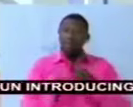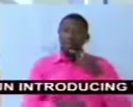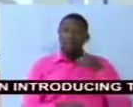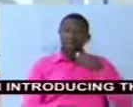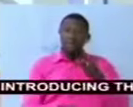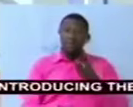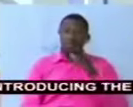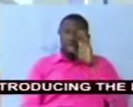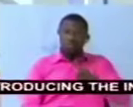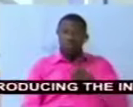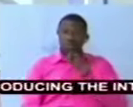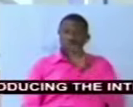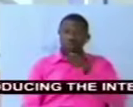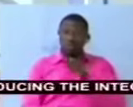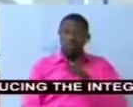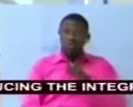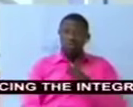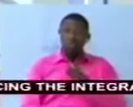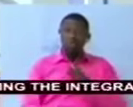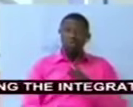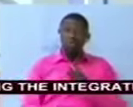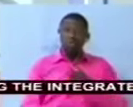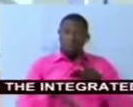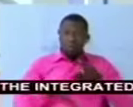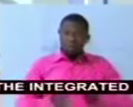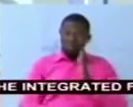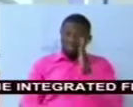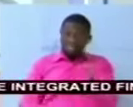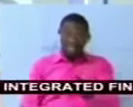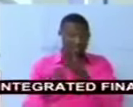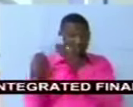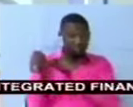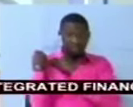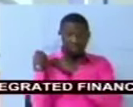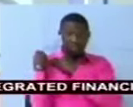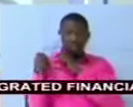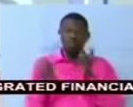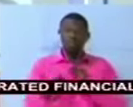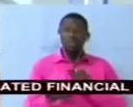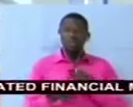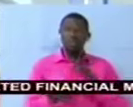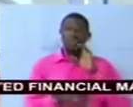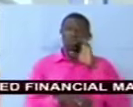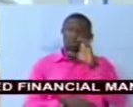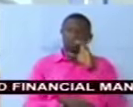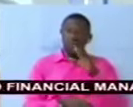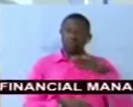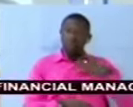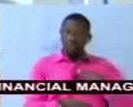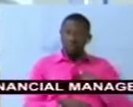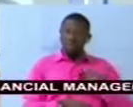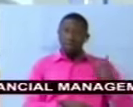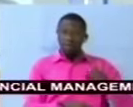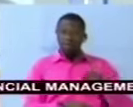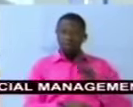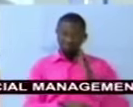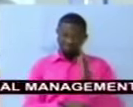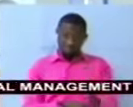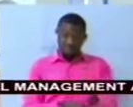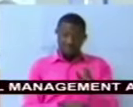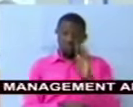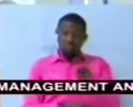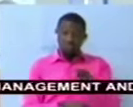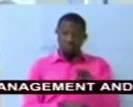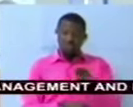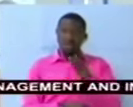country expects you to do you are prosecuted by the state pour nga def li nga xamne